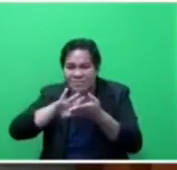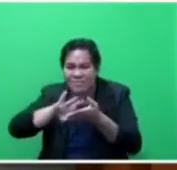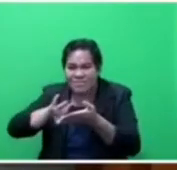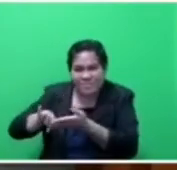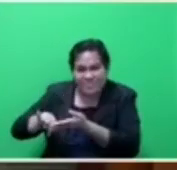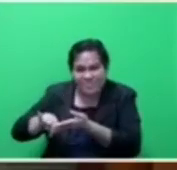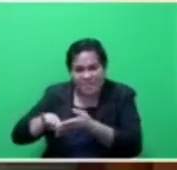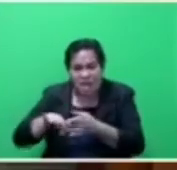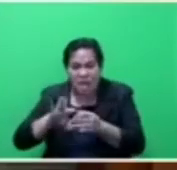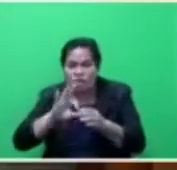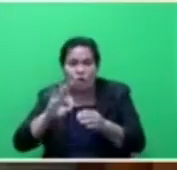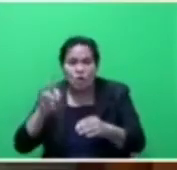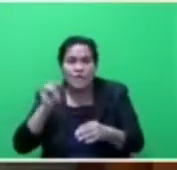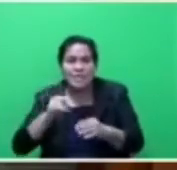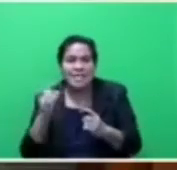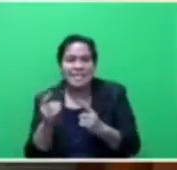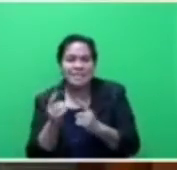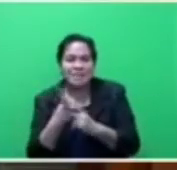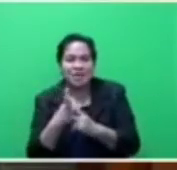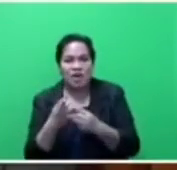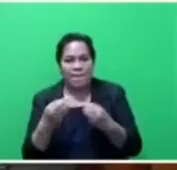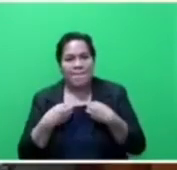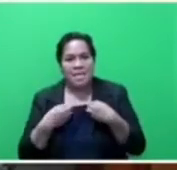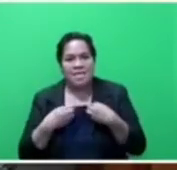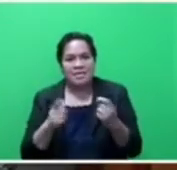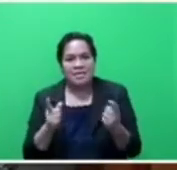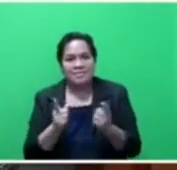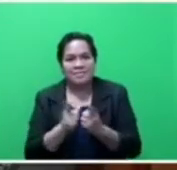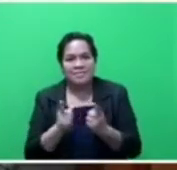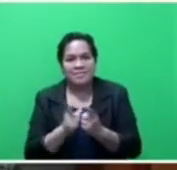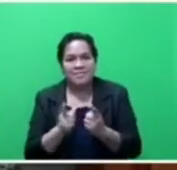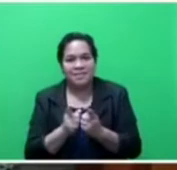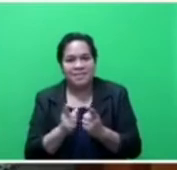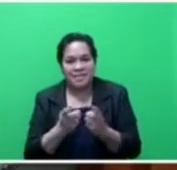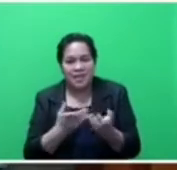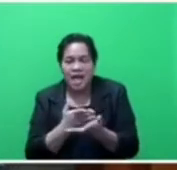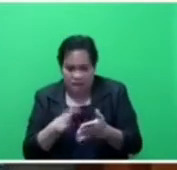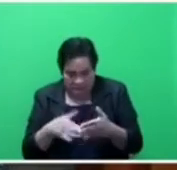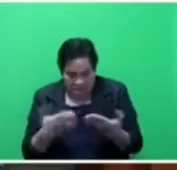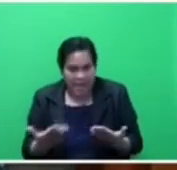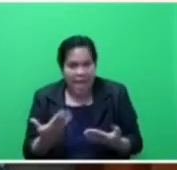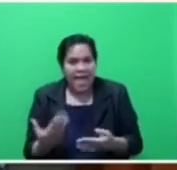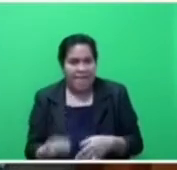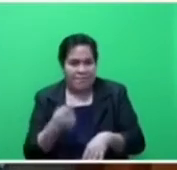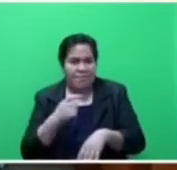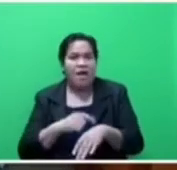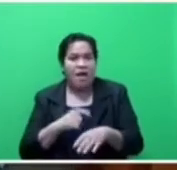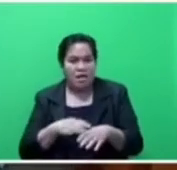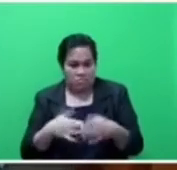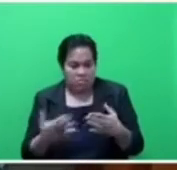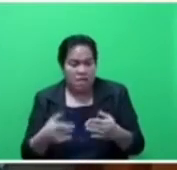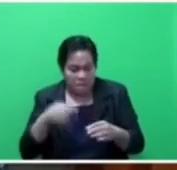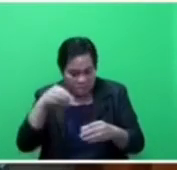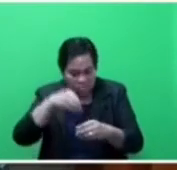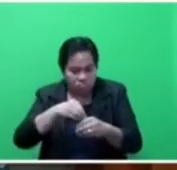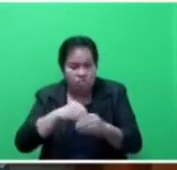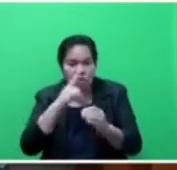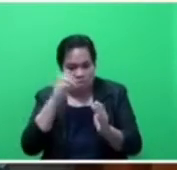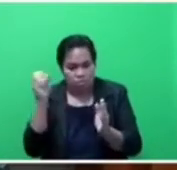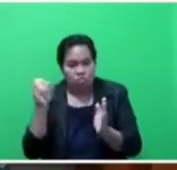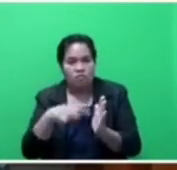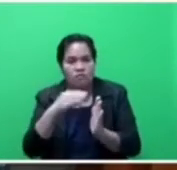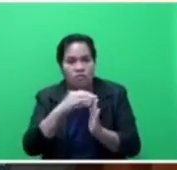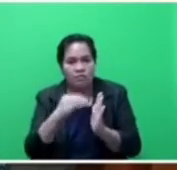a special business committee meeting. There is room in the current agenda, current